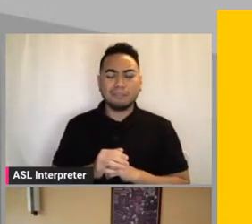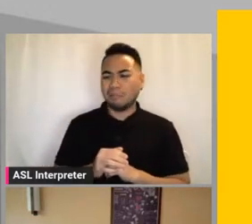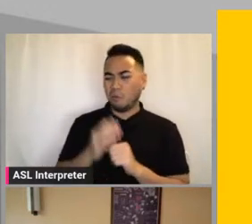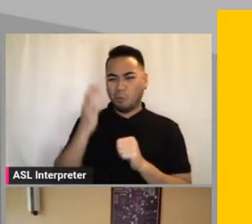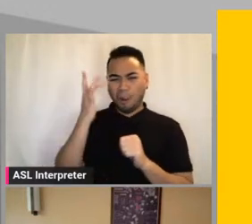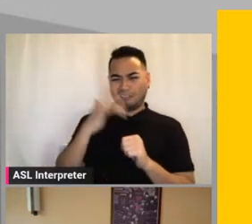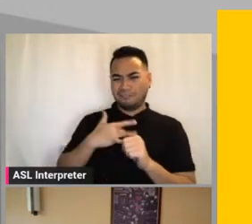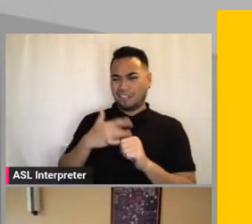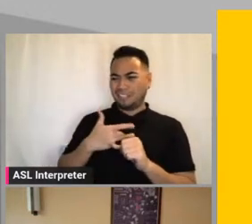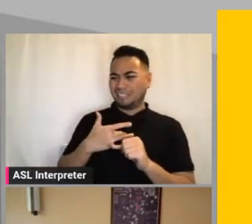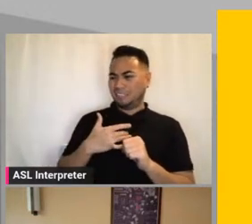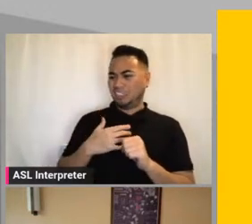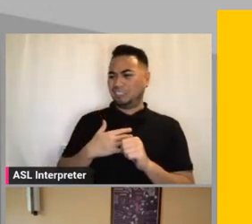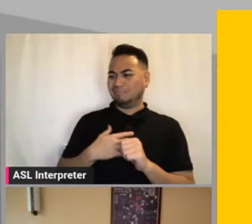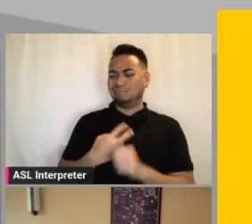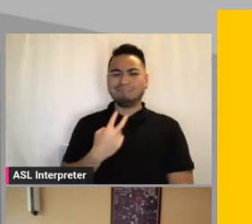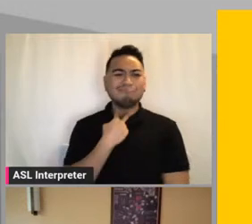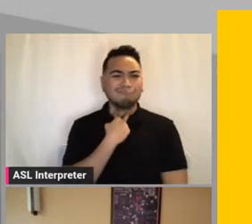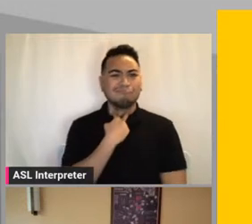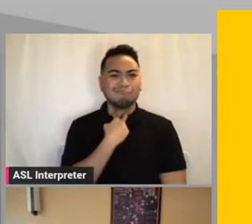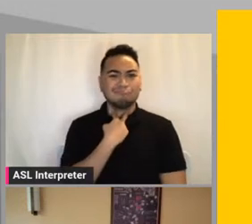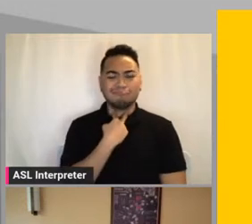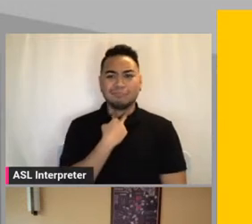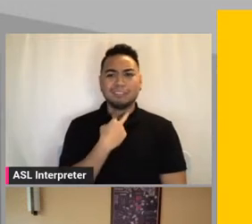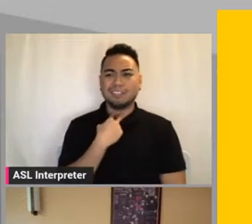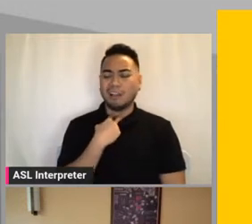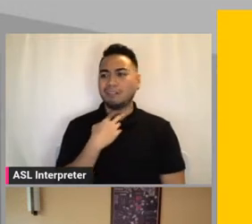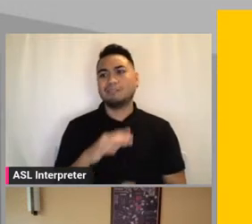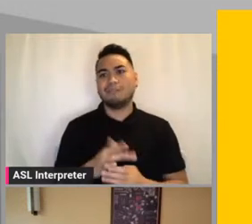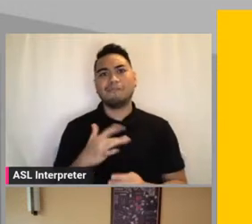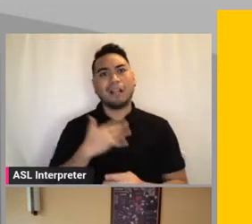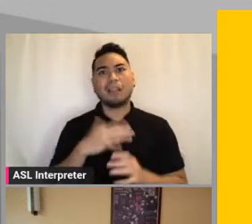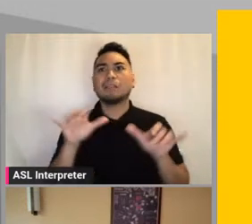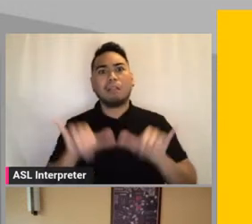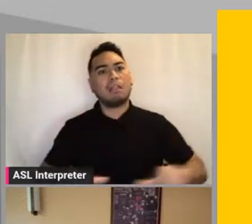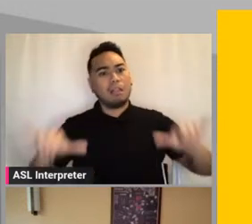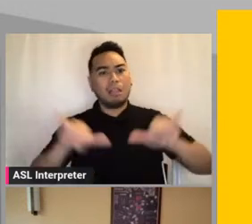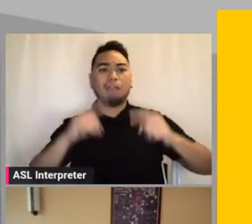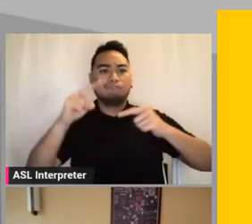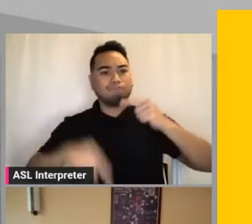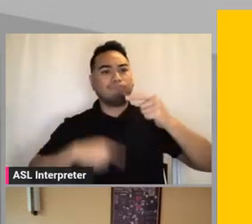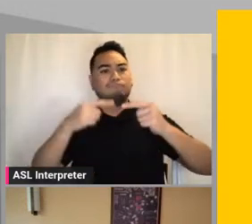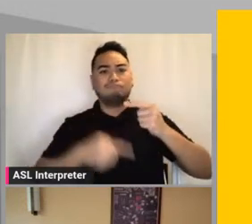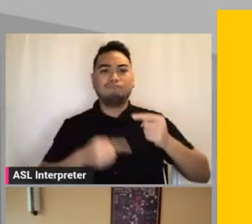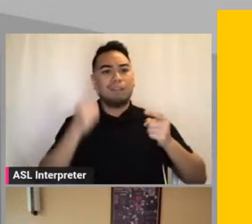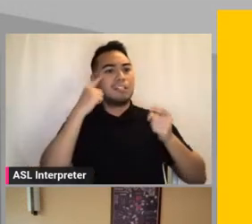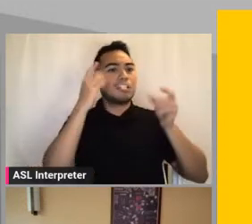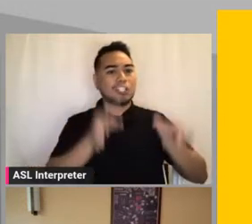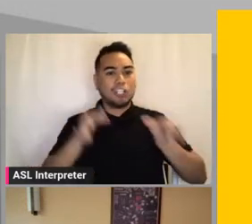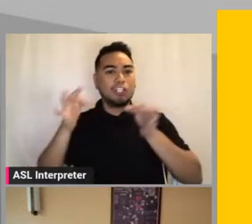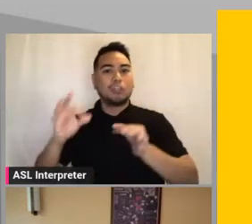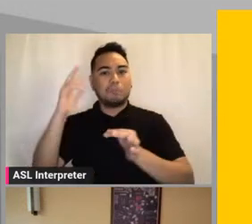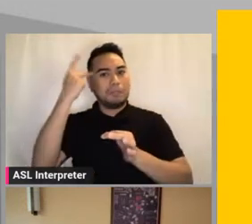feel like we are stuck in this loop where we feel like we're faced with the same decision at the top of the ticket,